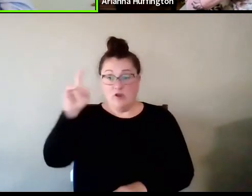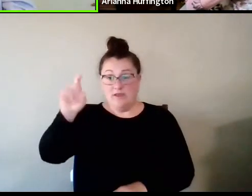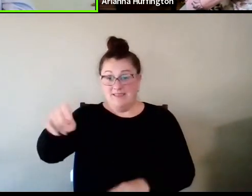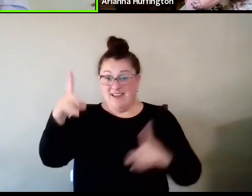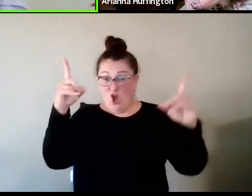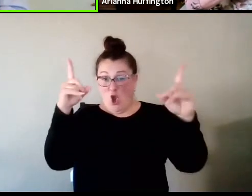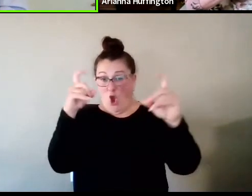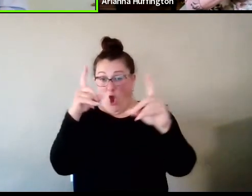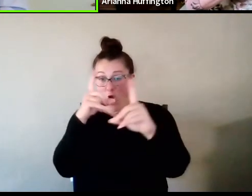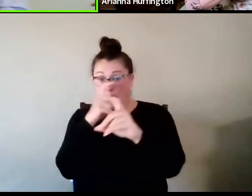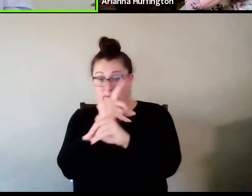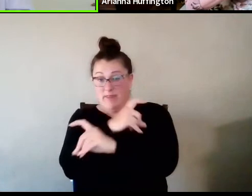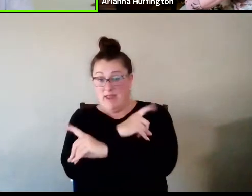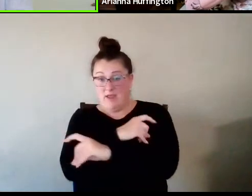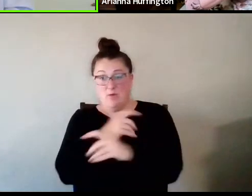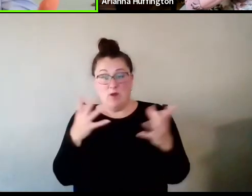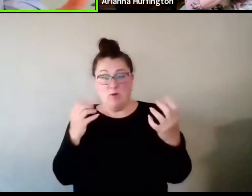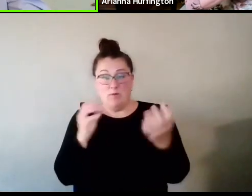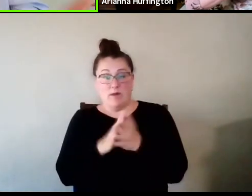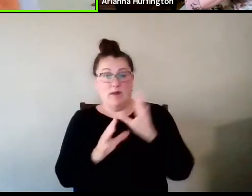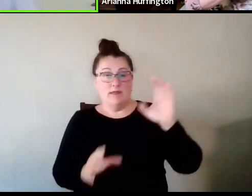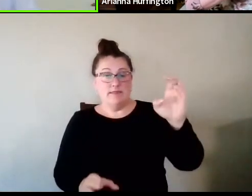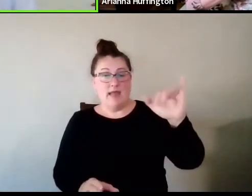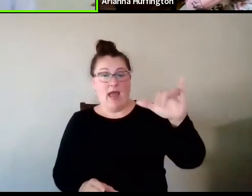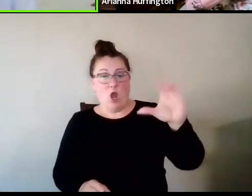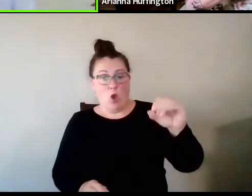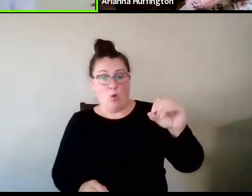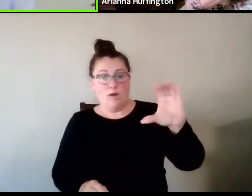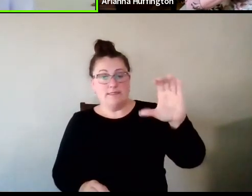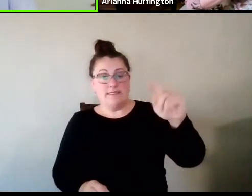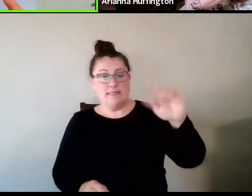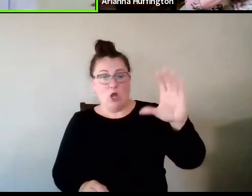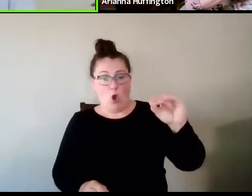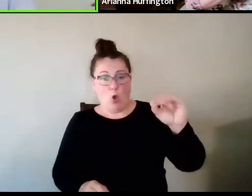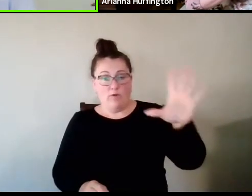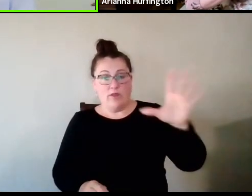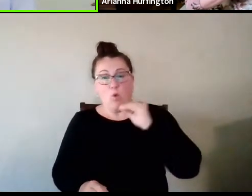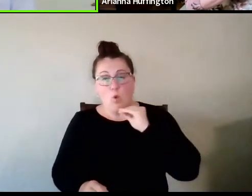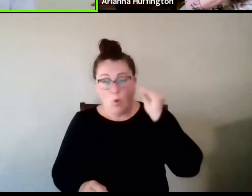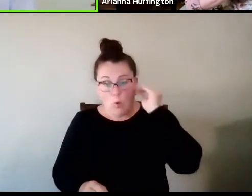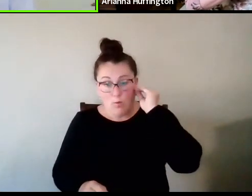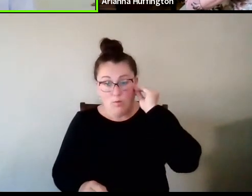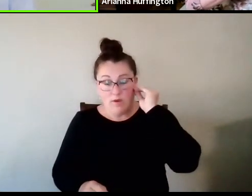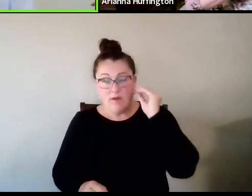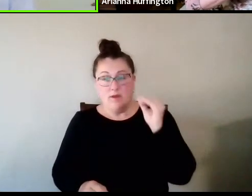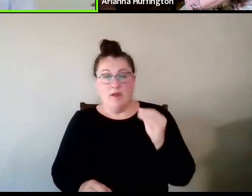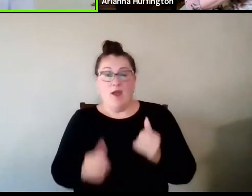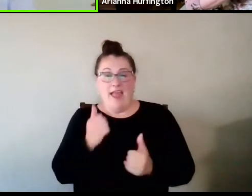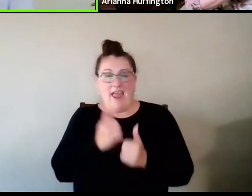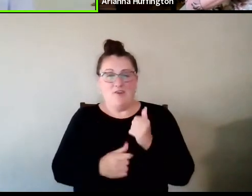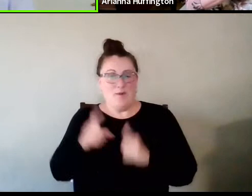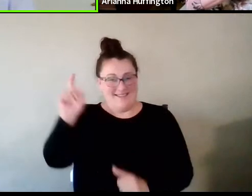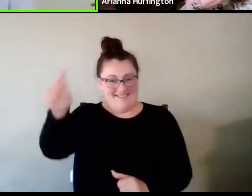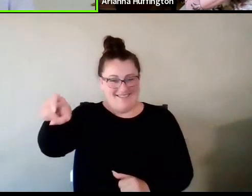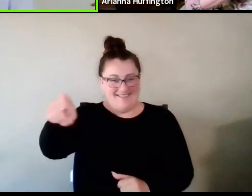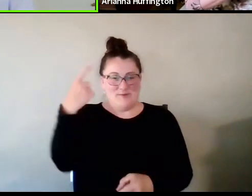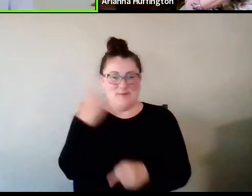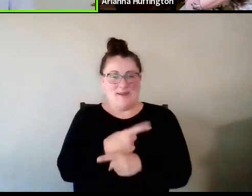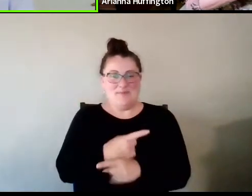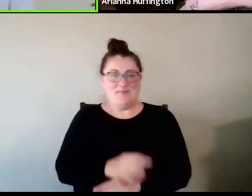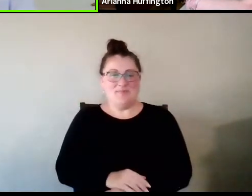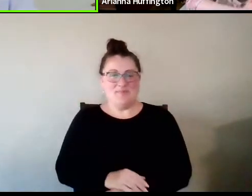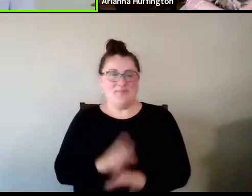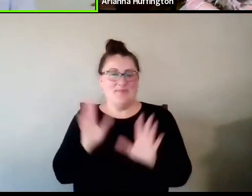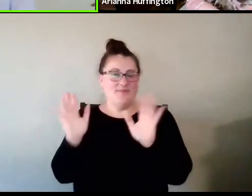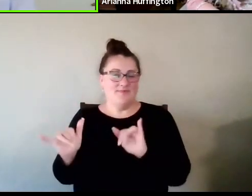know, our dream is to become their CIO or CTO for their home, which is, of course, what everybody needs. And